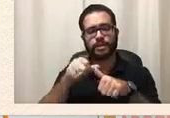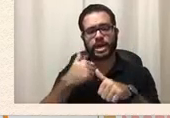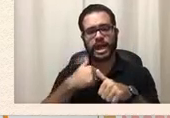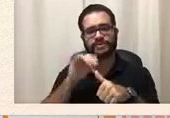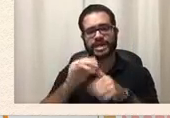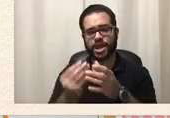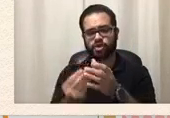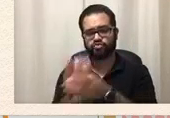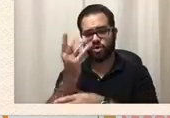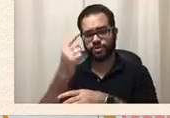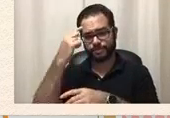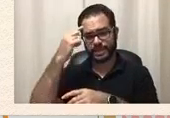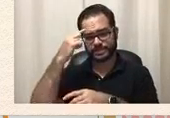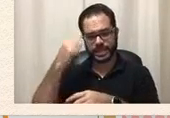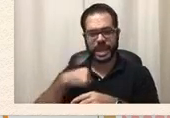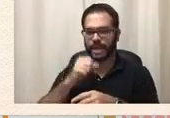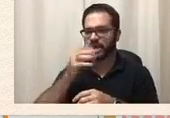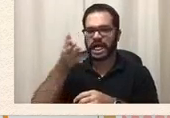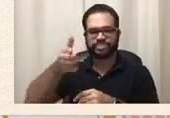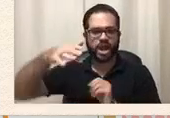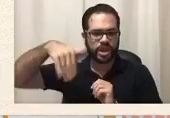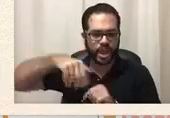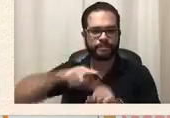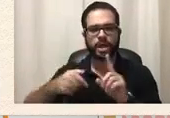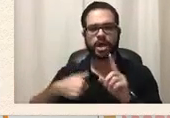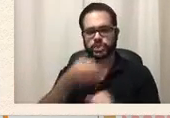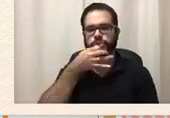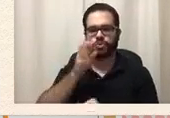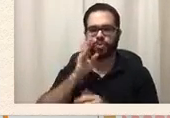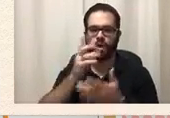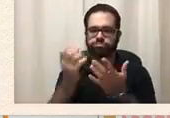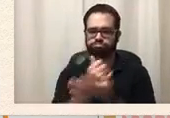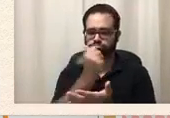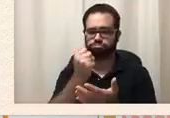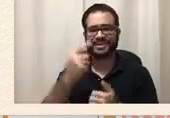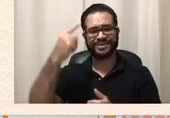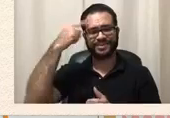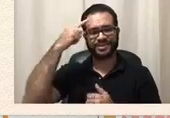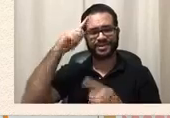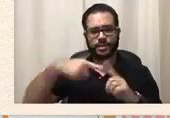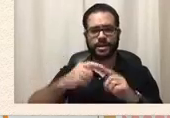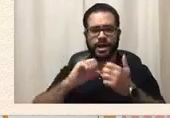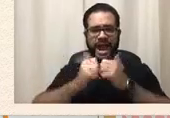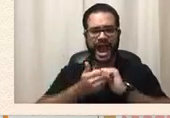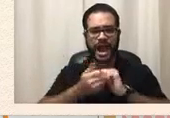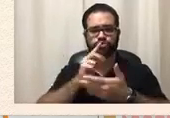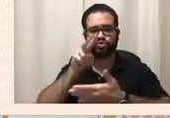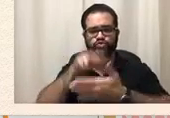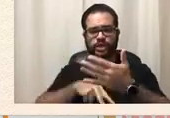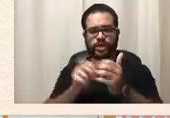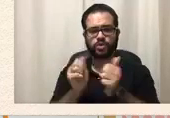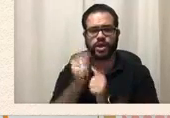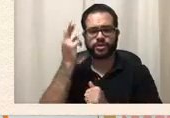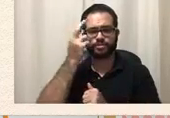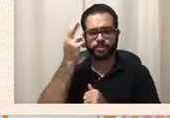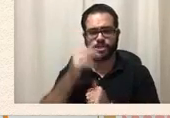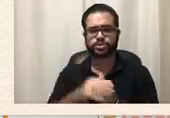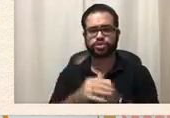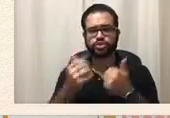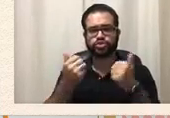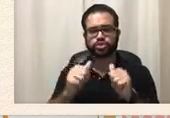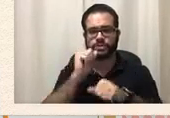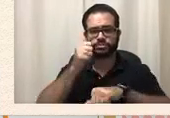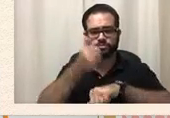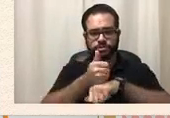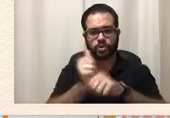there yet, but I will be someday. Think about how to read with a purpose, to try to build on my foundational skills, and